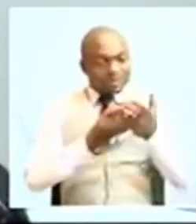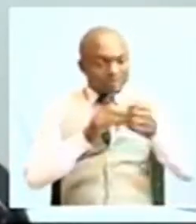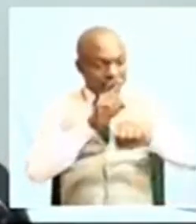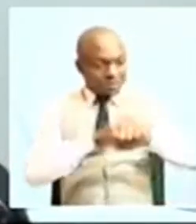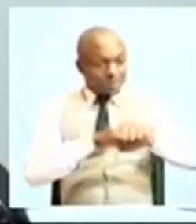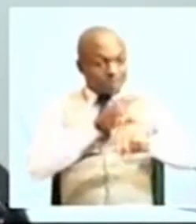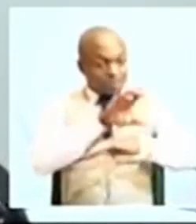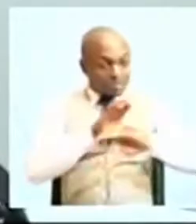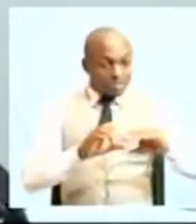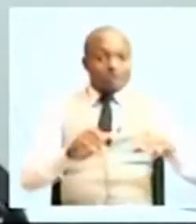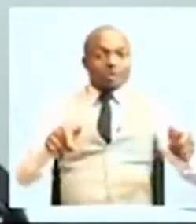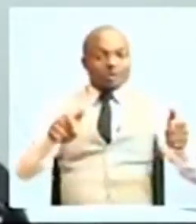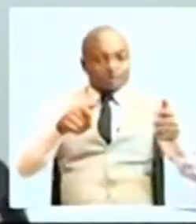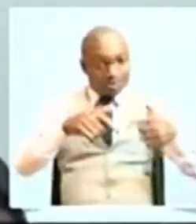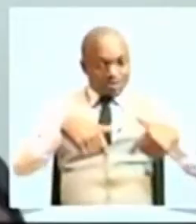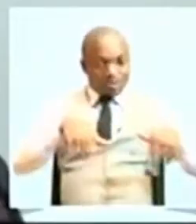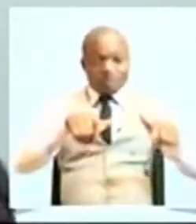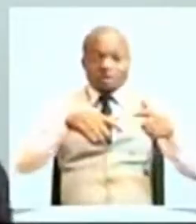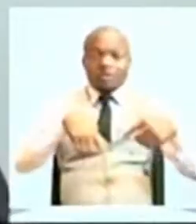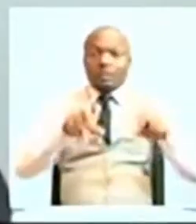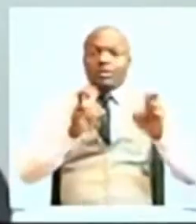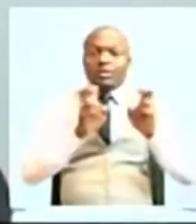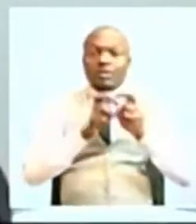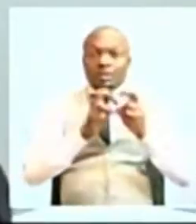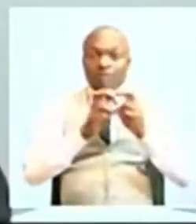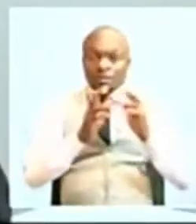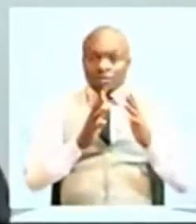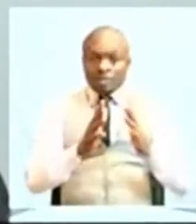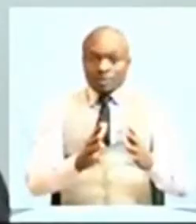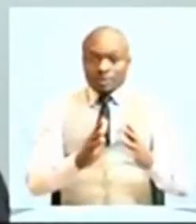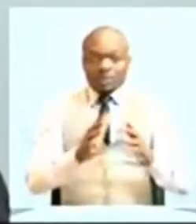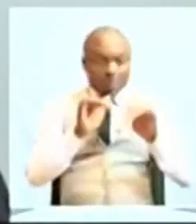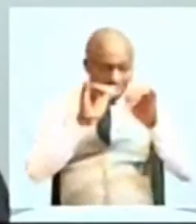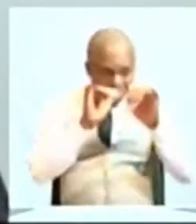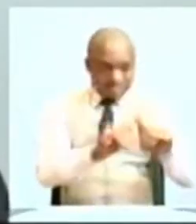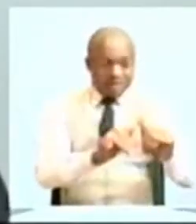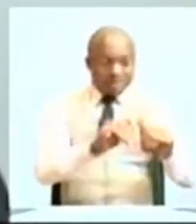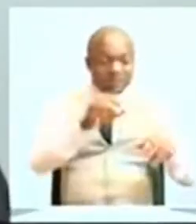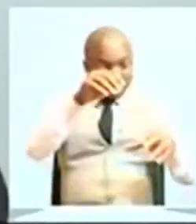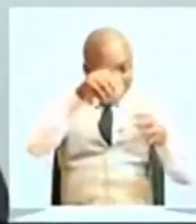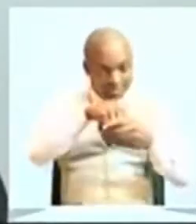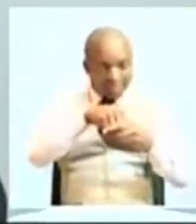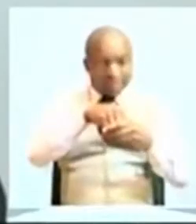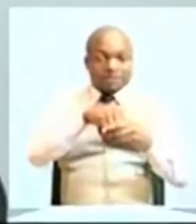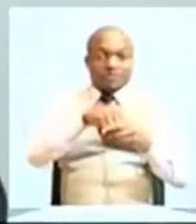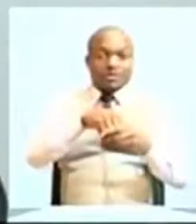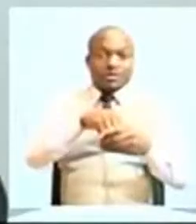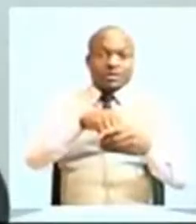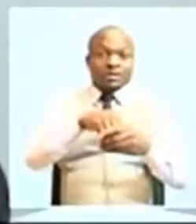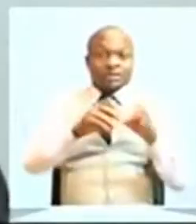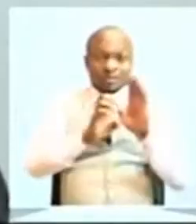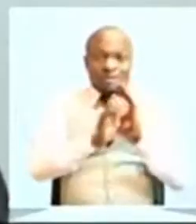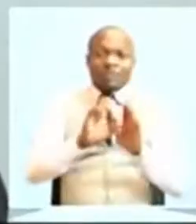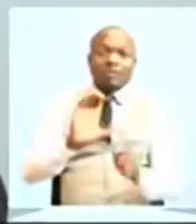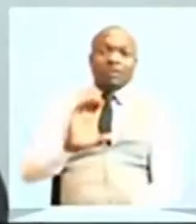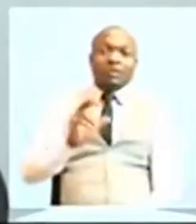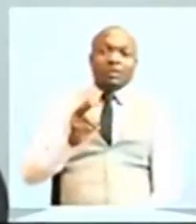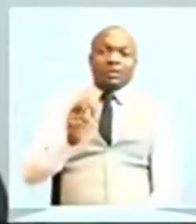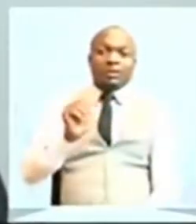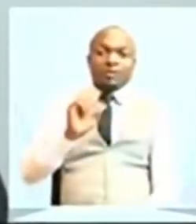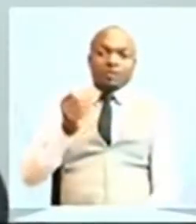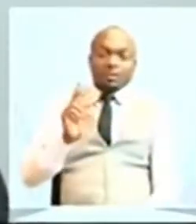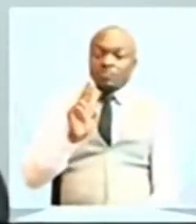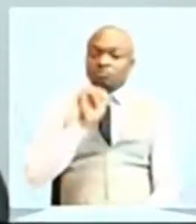caused by the local contractors who are domiciled within Chasefu, who may not have